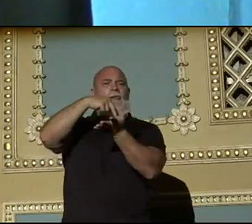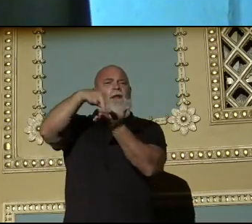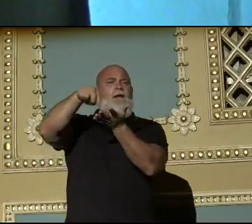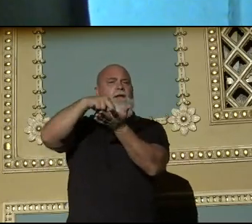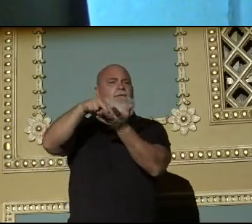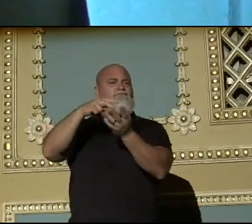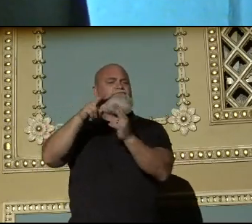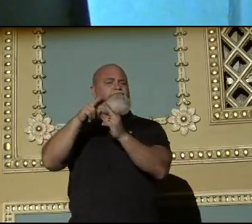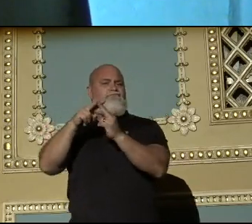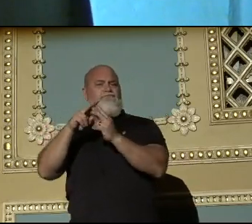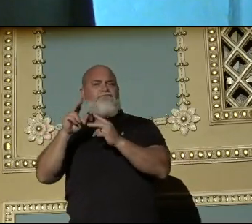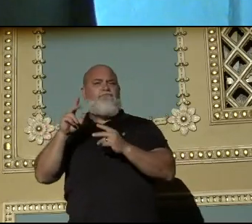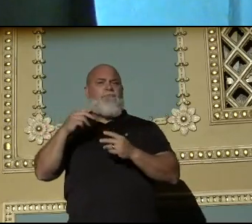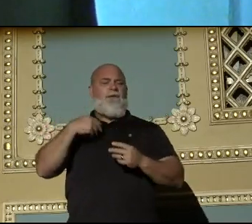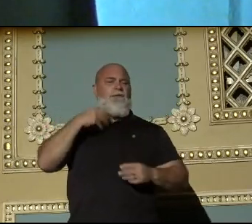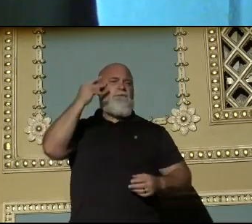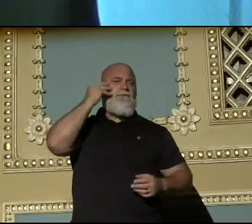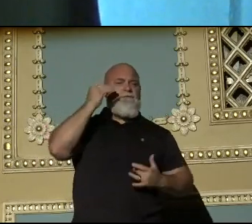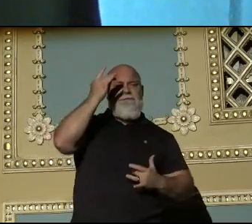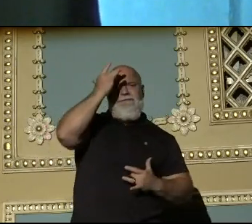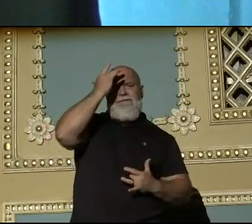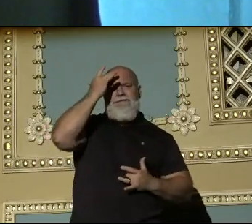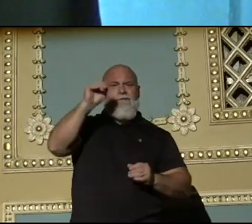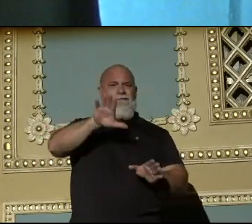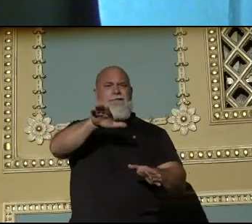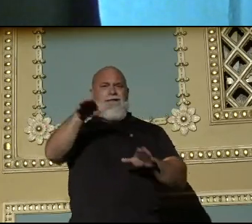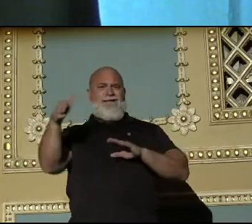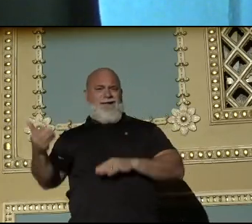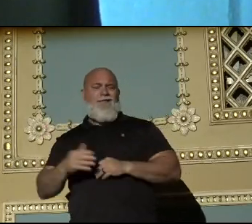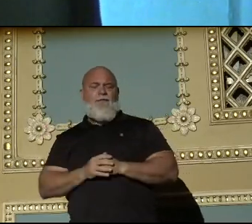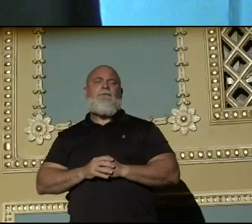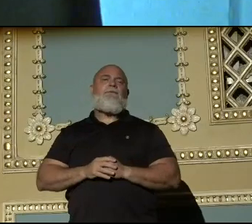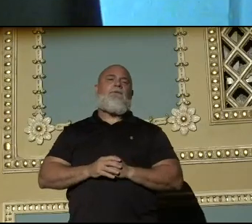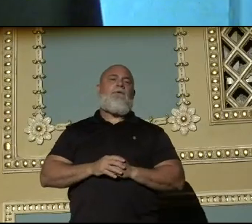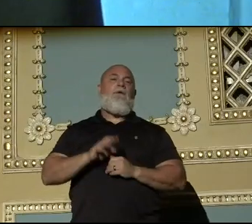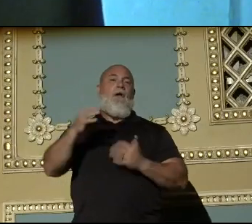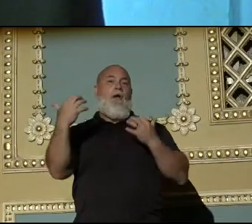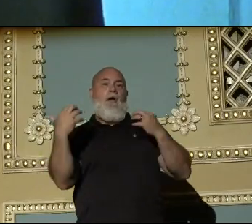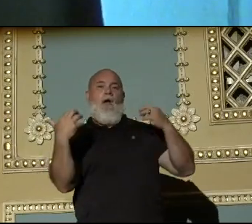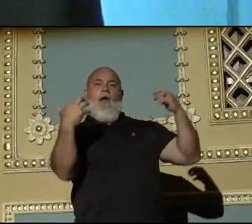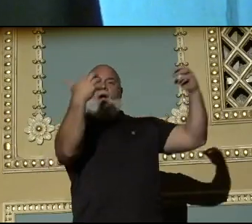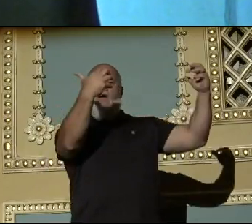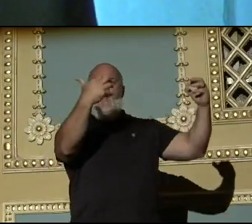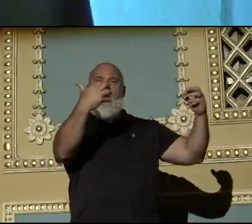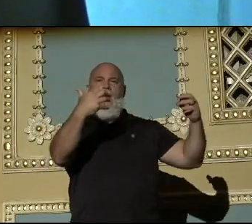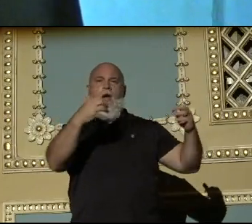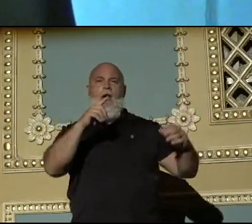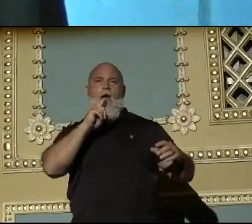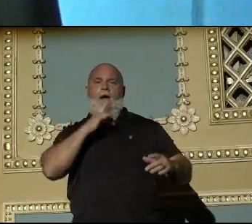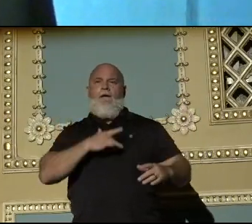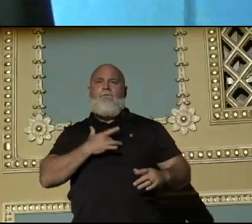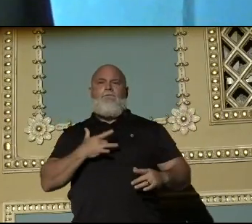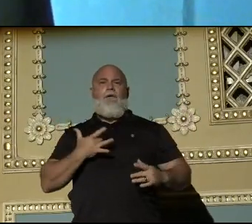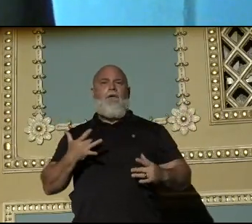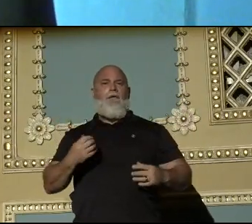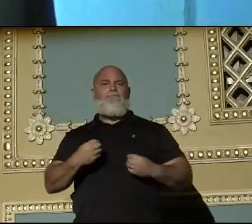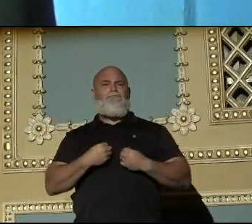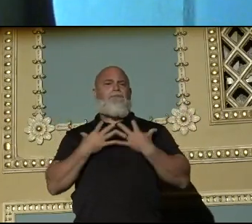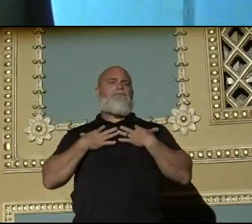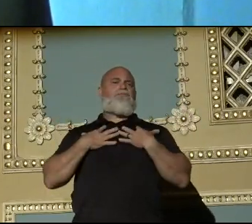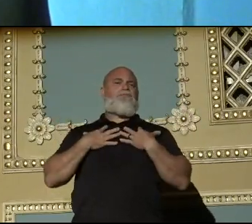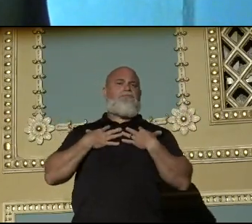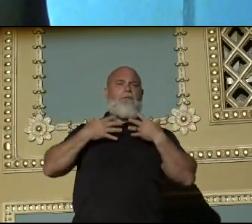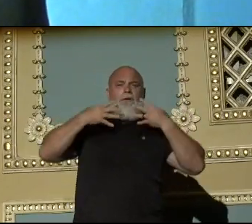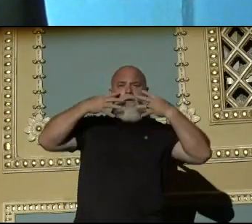a couple who were experiencing illness and death. Our audience was visibly moved, some